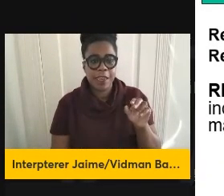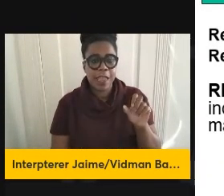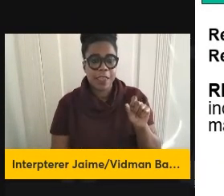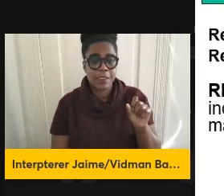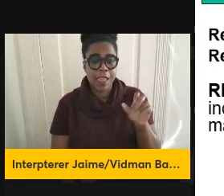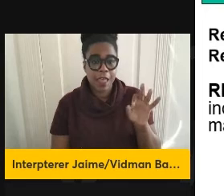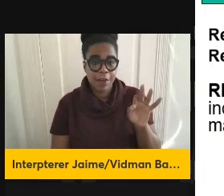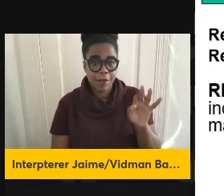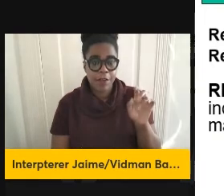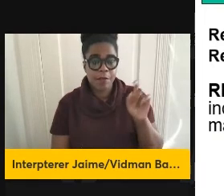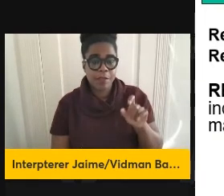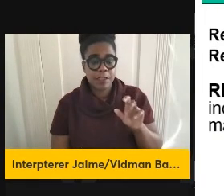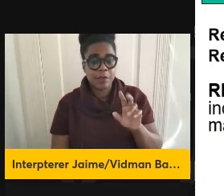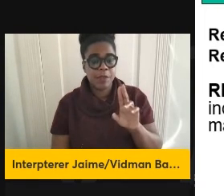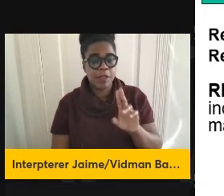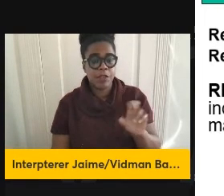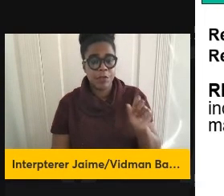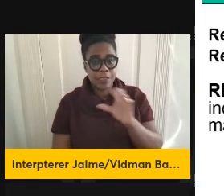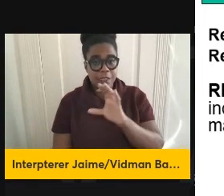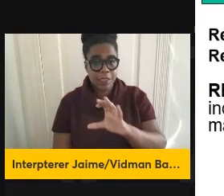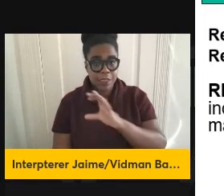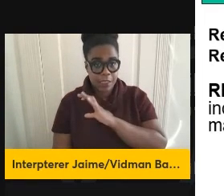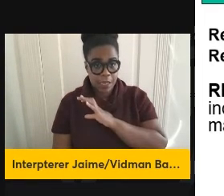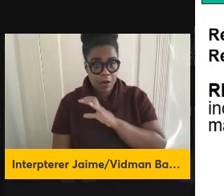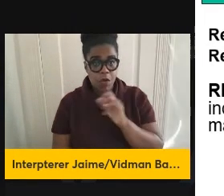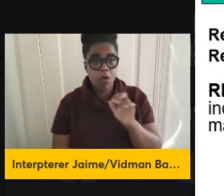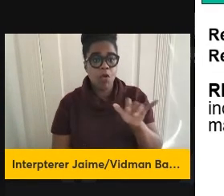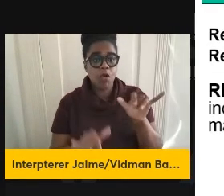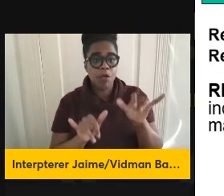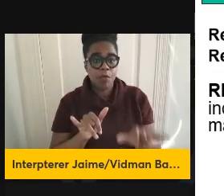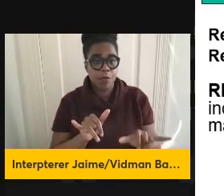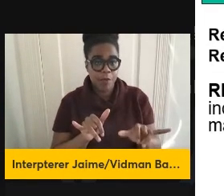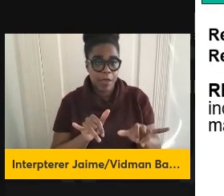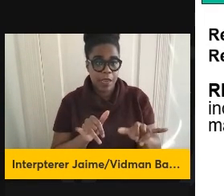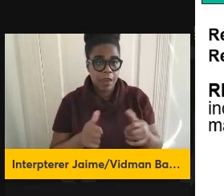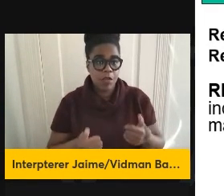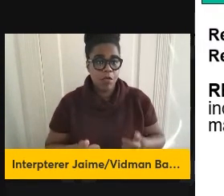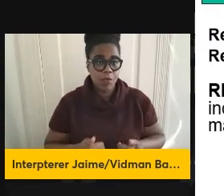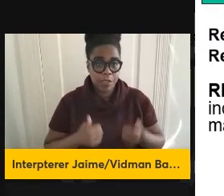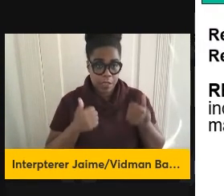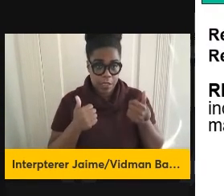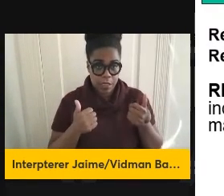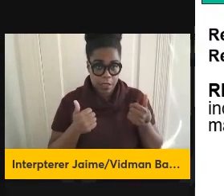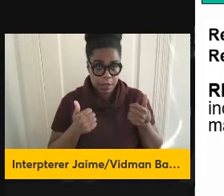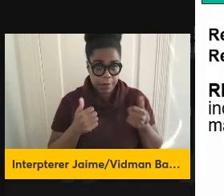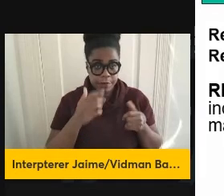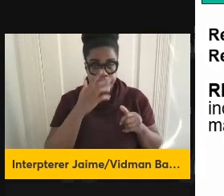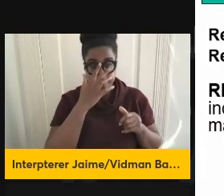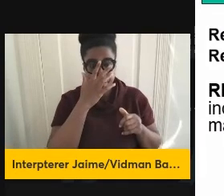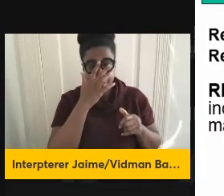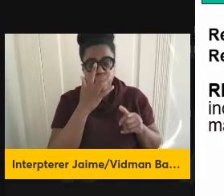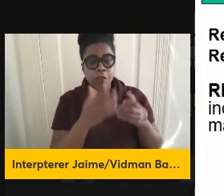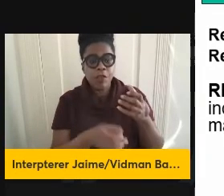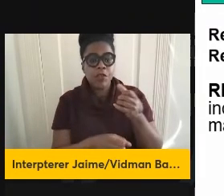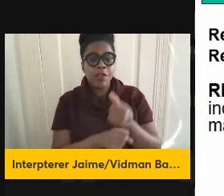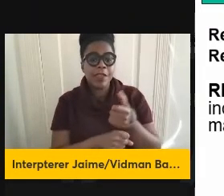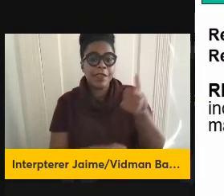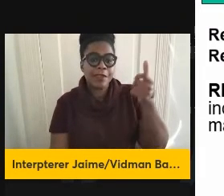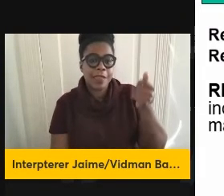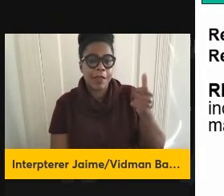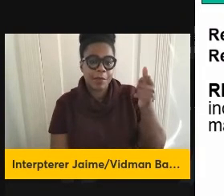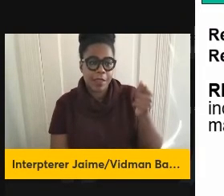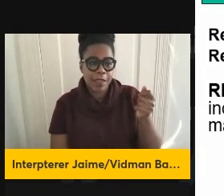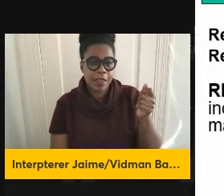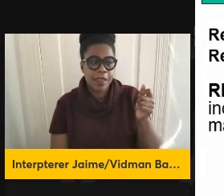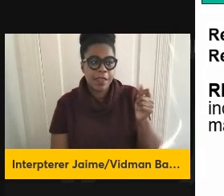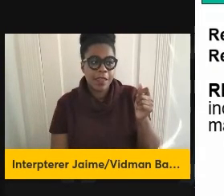citizen, national, or permanent resident to participate. You receive a stipend of approximately